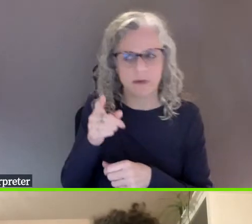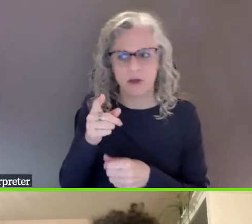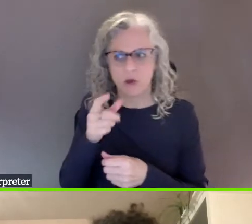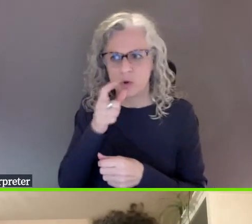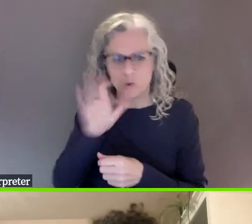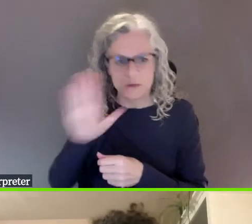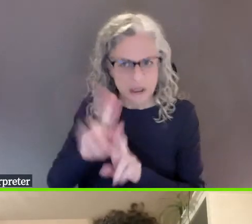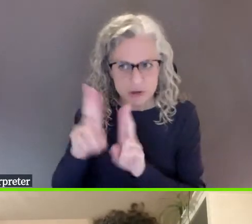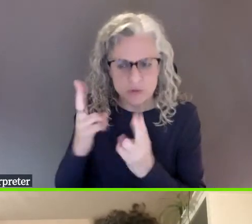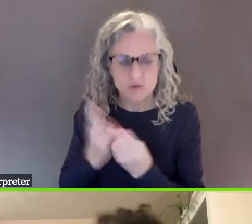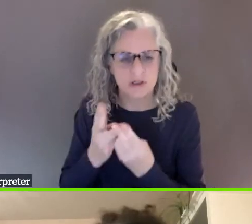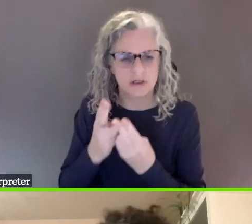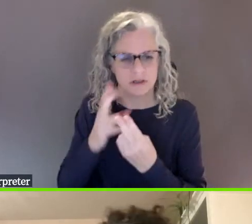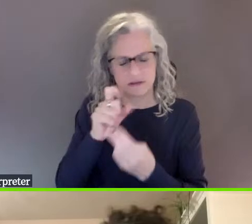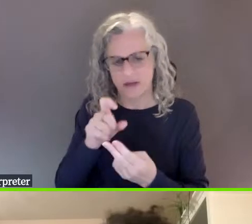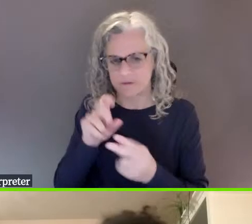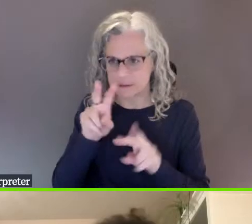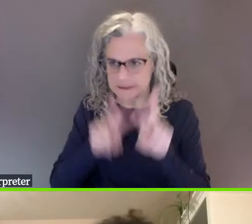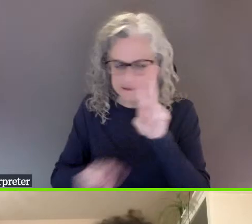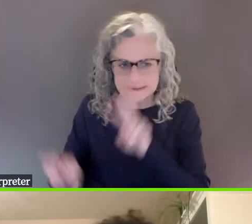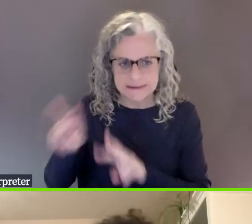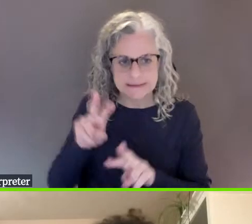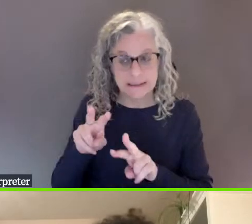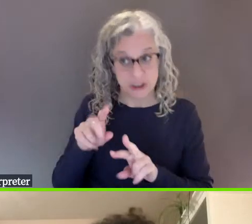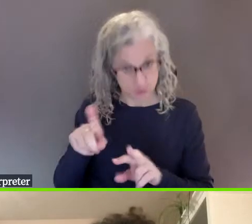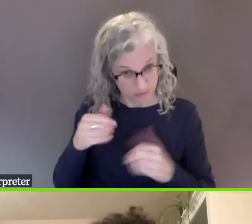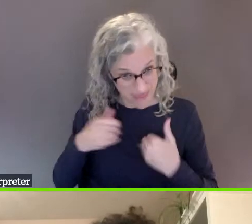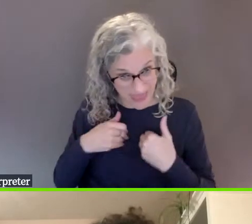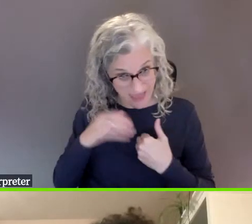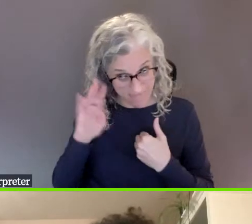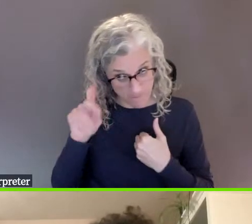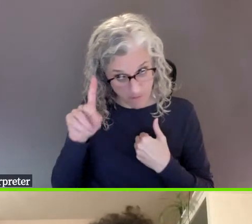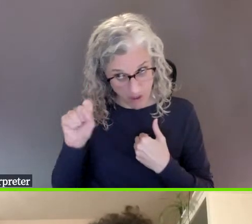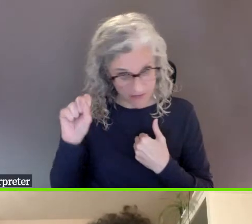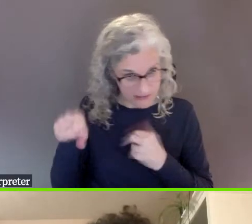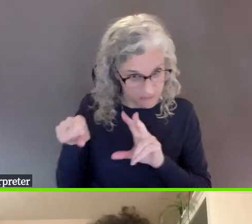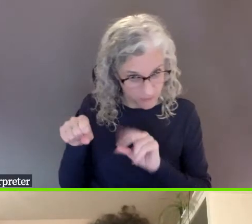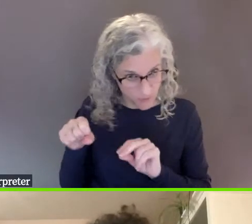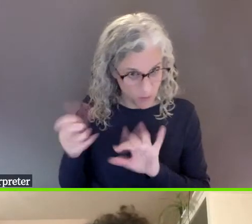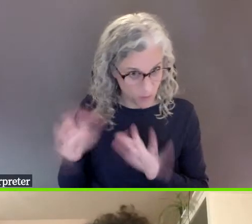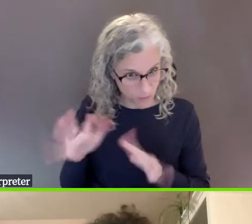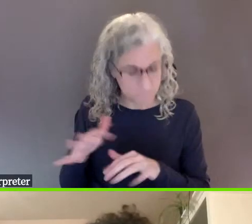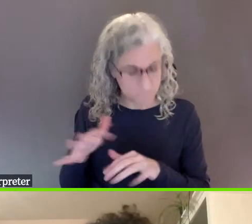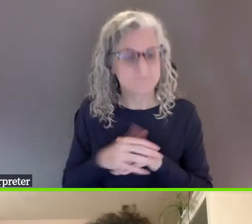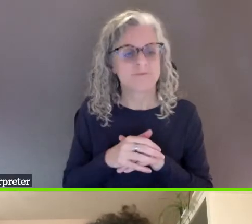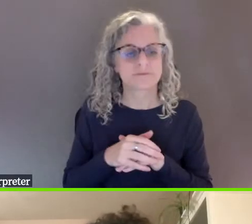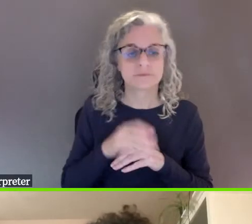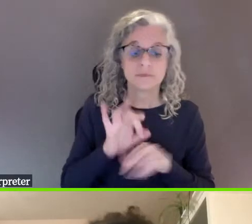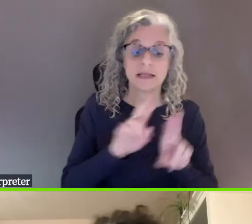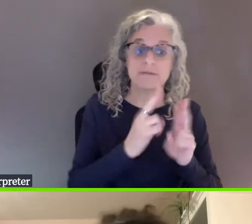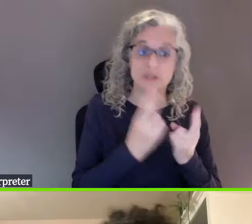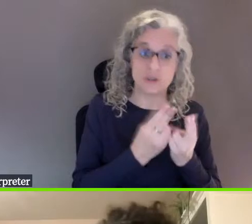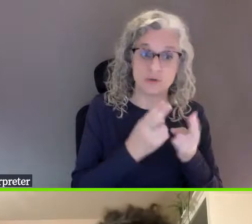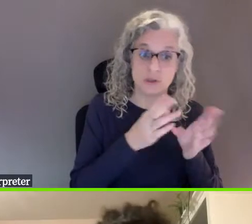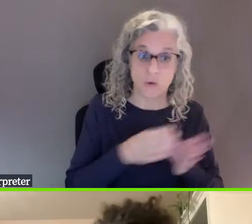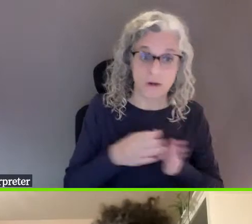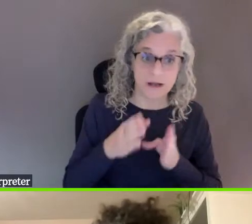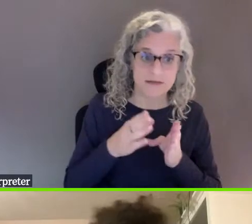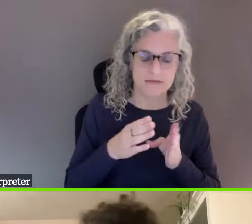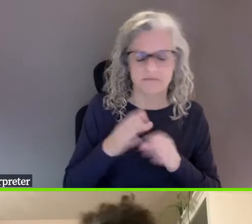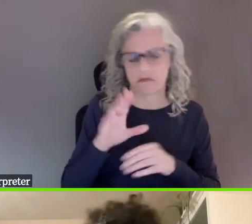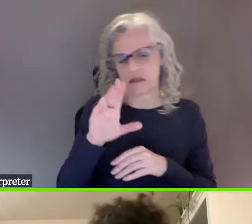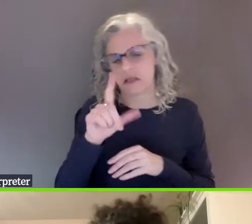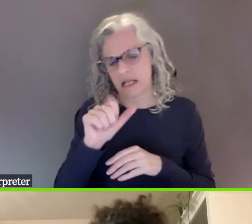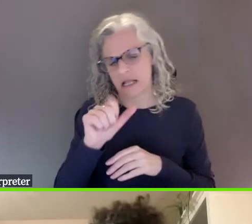like that. Do they have bonds? And so if you're doing union organizing, I mean, Labor for Palestine is a